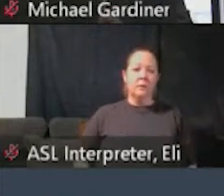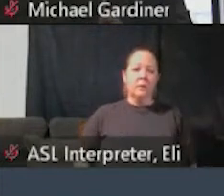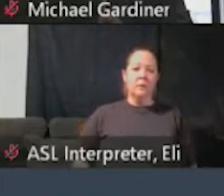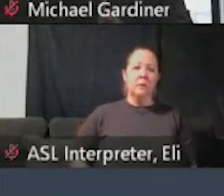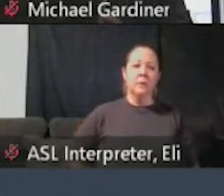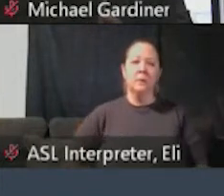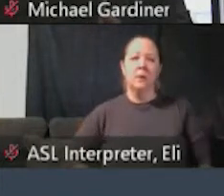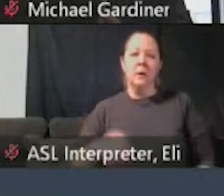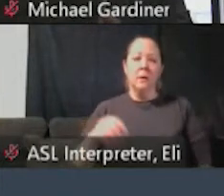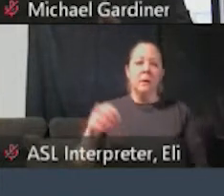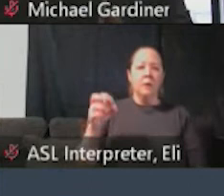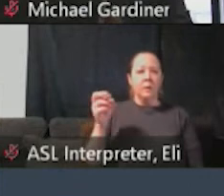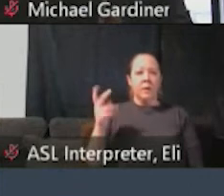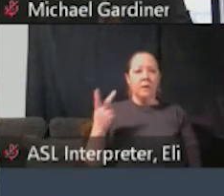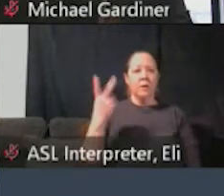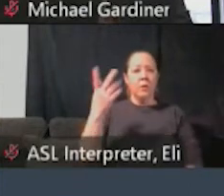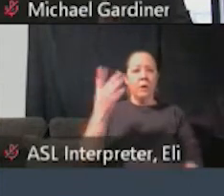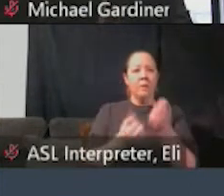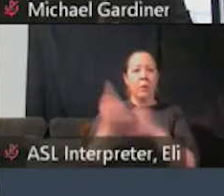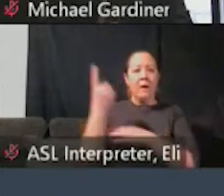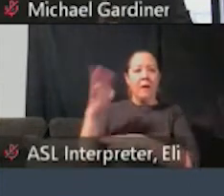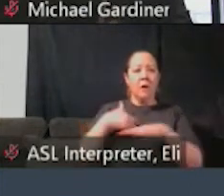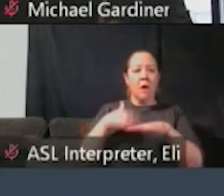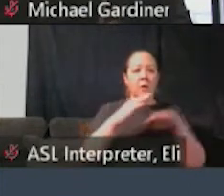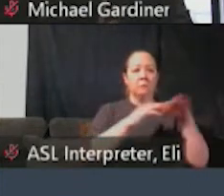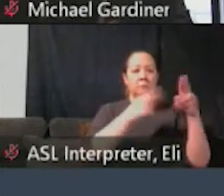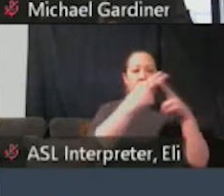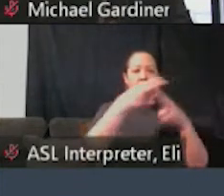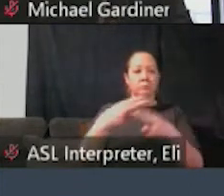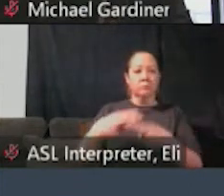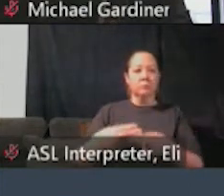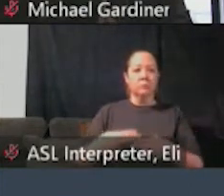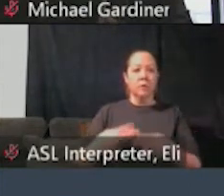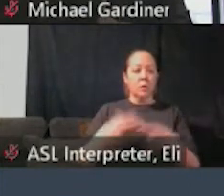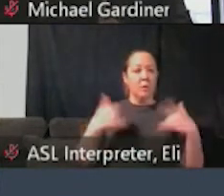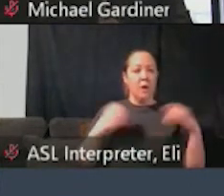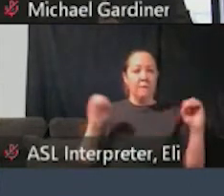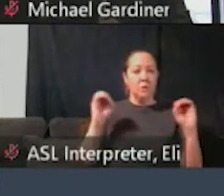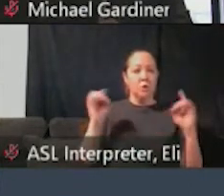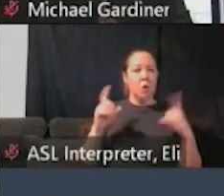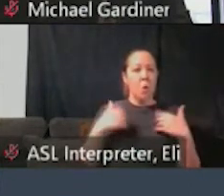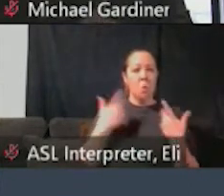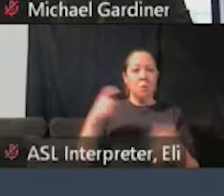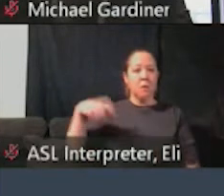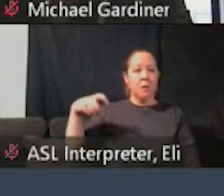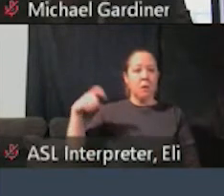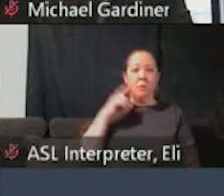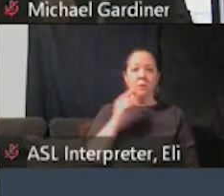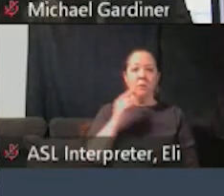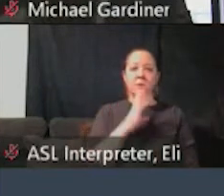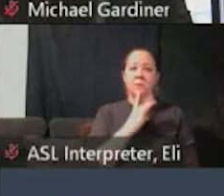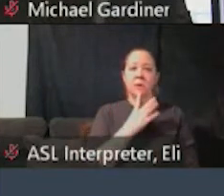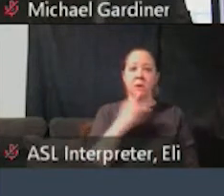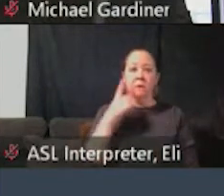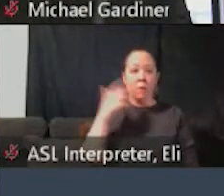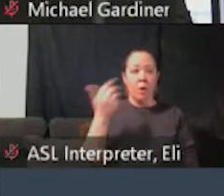correct? Yes, ma'am. And no burning desire to speak on the part of anyone, right? They were here